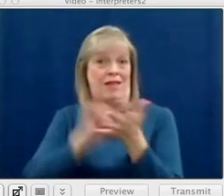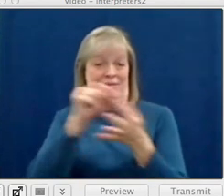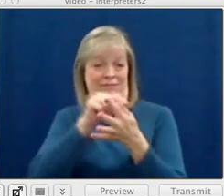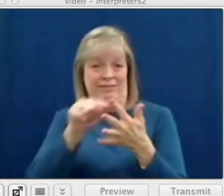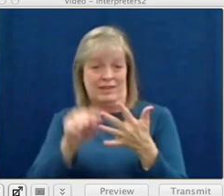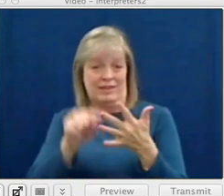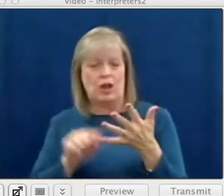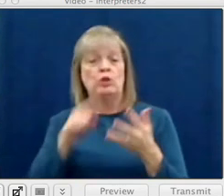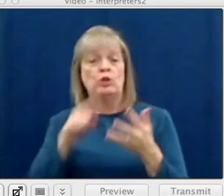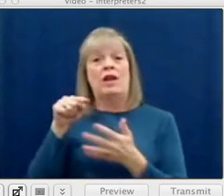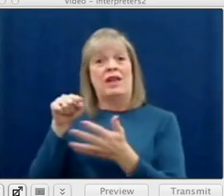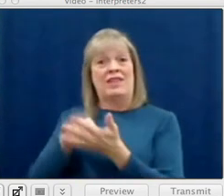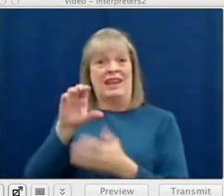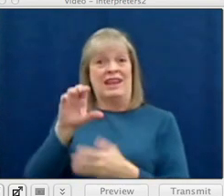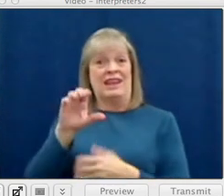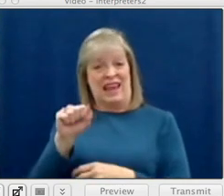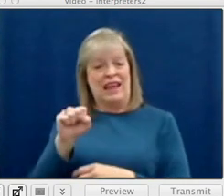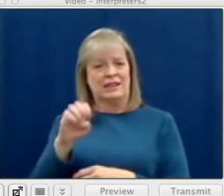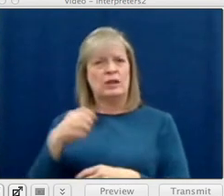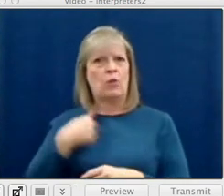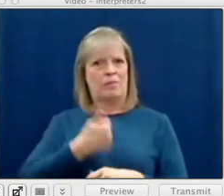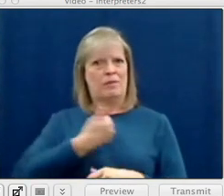try to help this interpreter